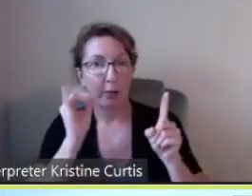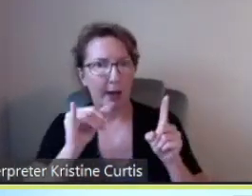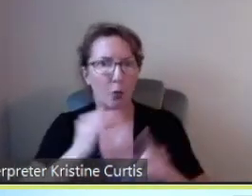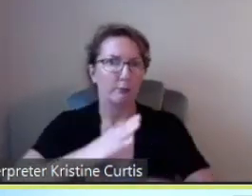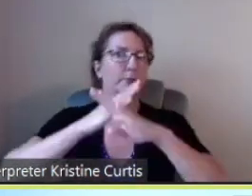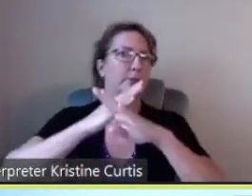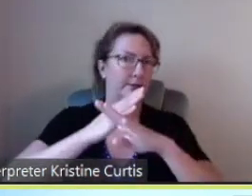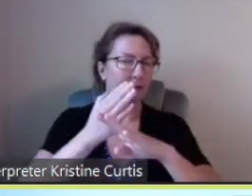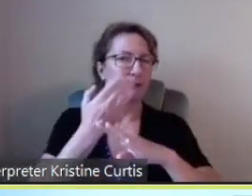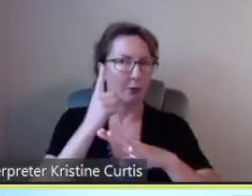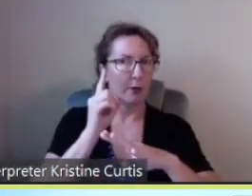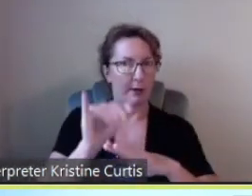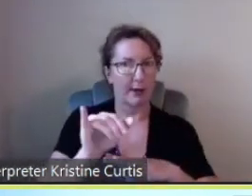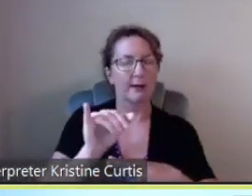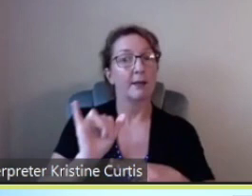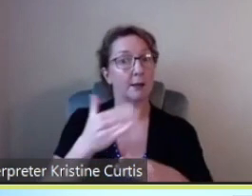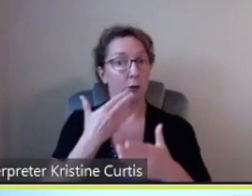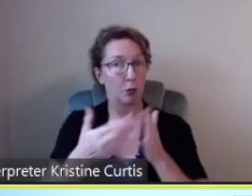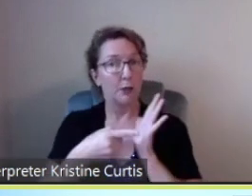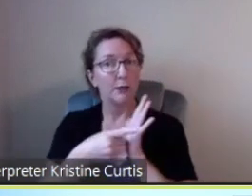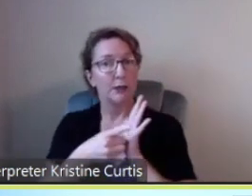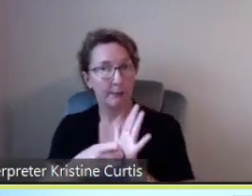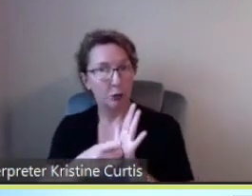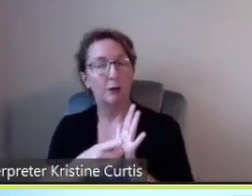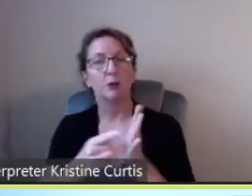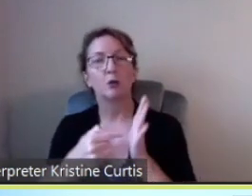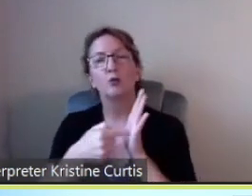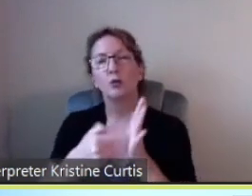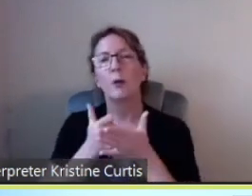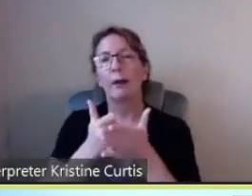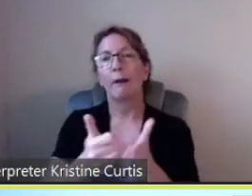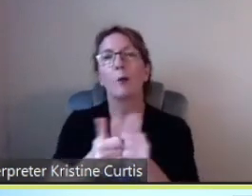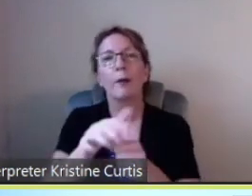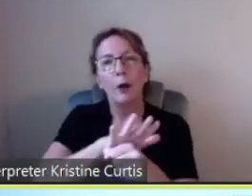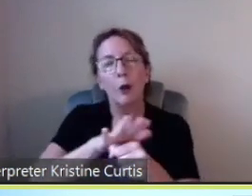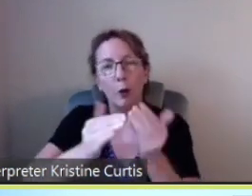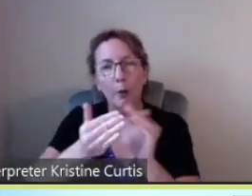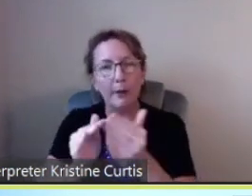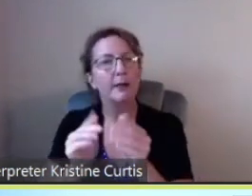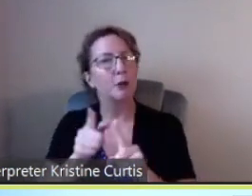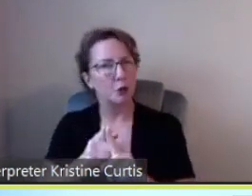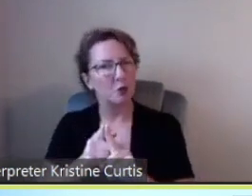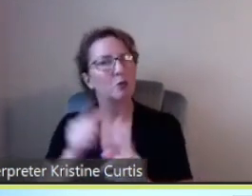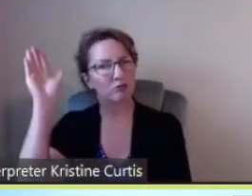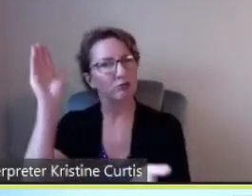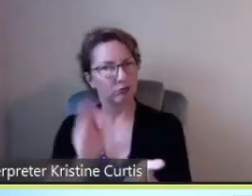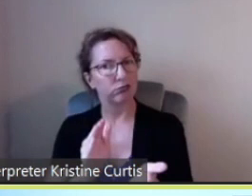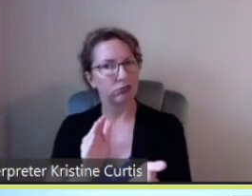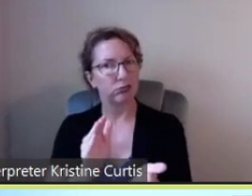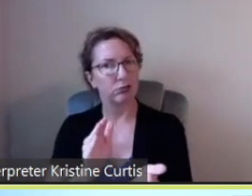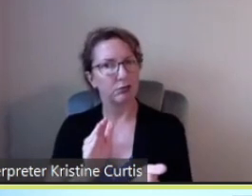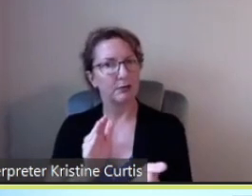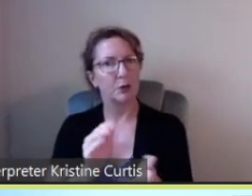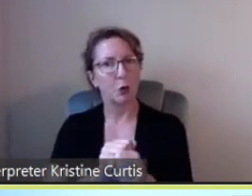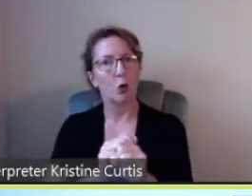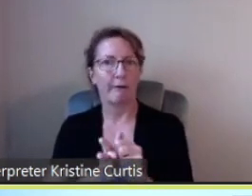good demonstration of how environmental engineers can help with our local community to alleviate the impact of this disease. Next slide,